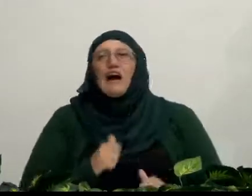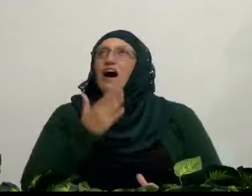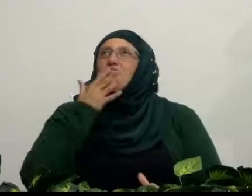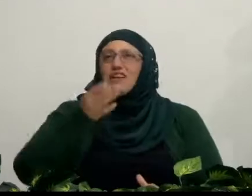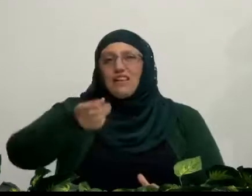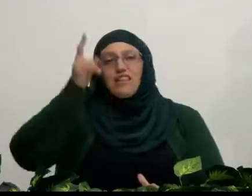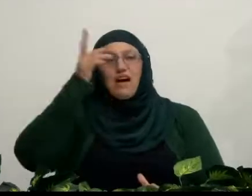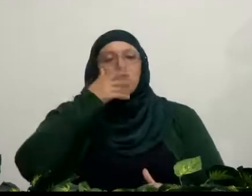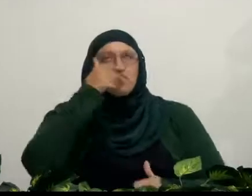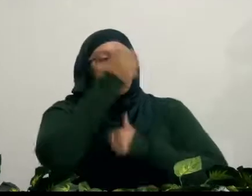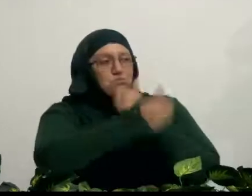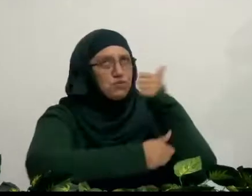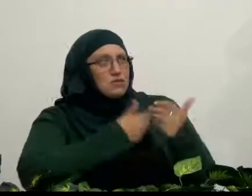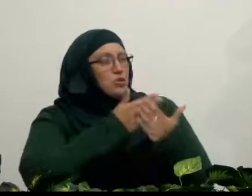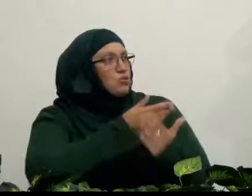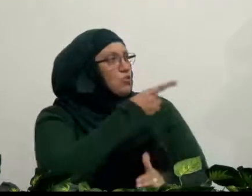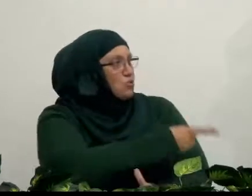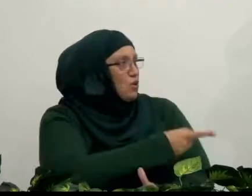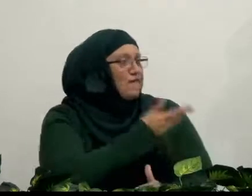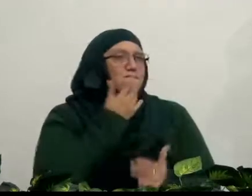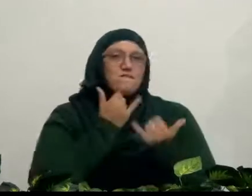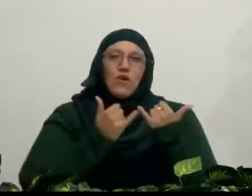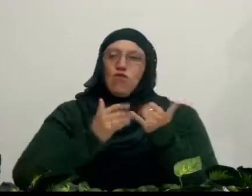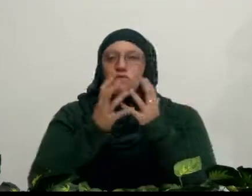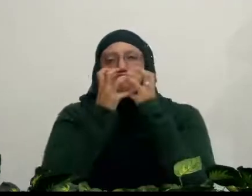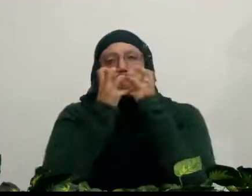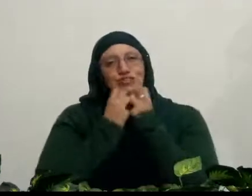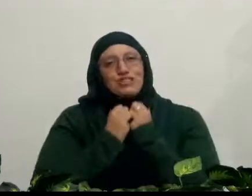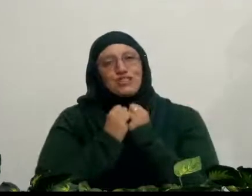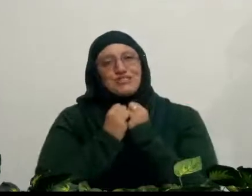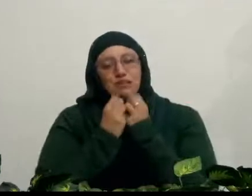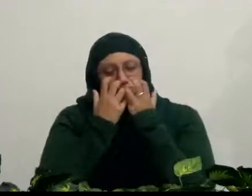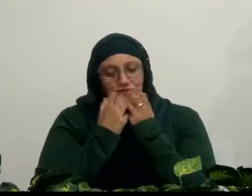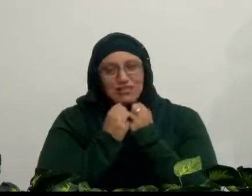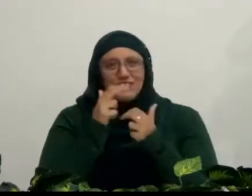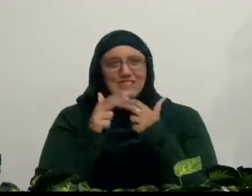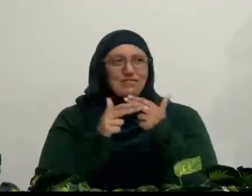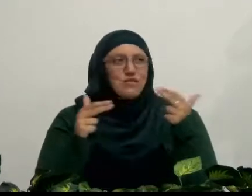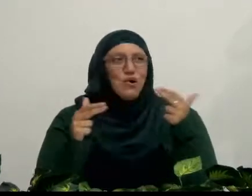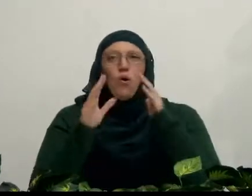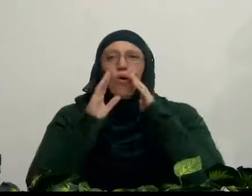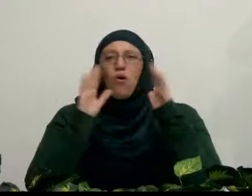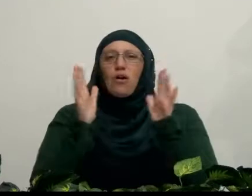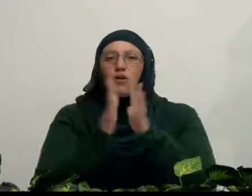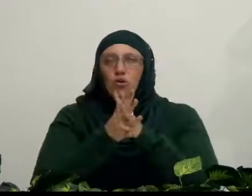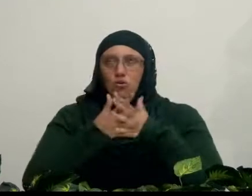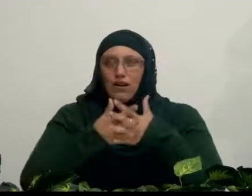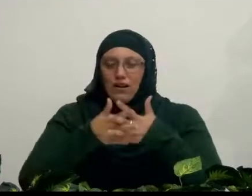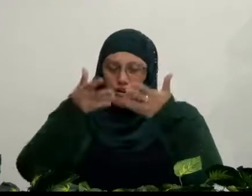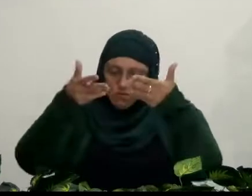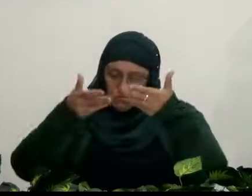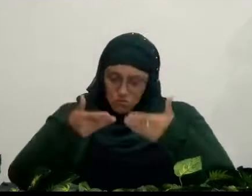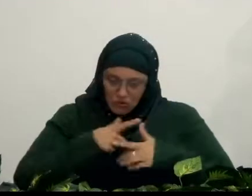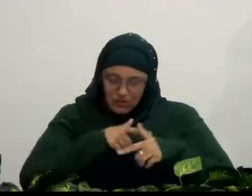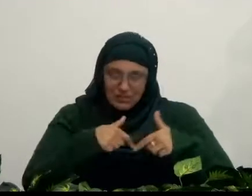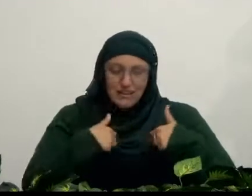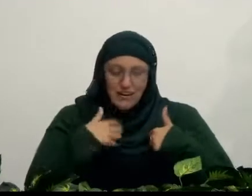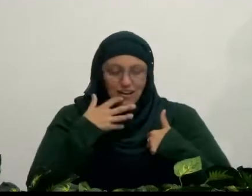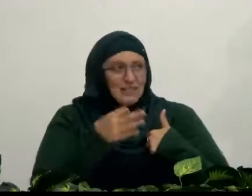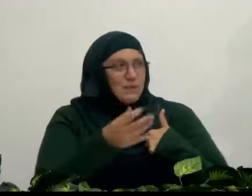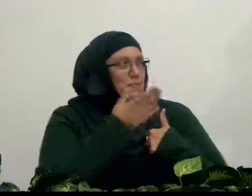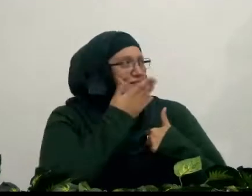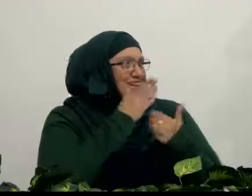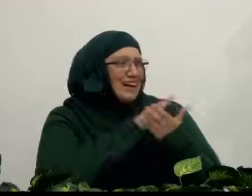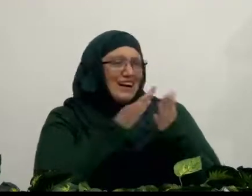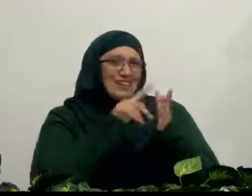khairan, mashallah, a gift, a very precious gift, because it's the Holy Quran, has come to us. If I may ask Haj Ali to open